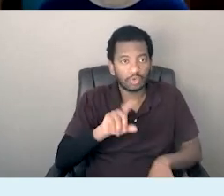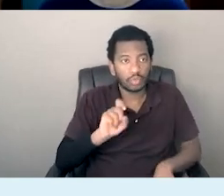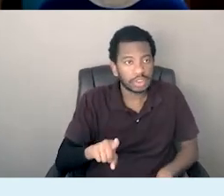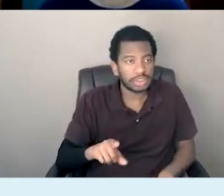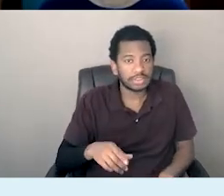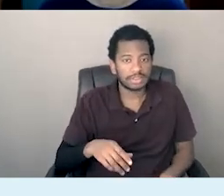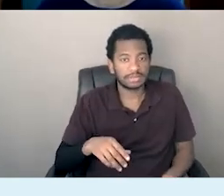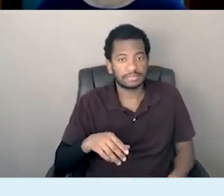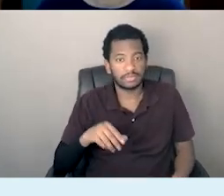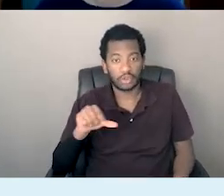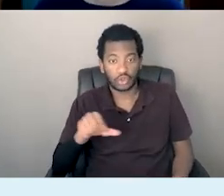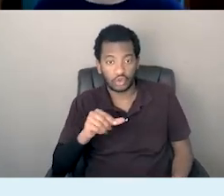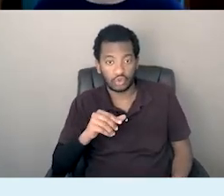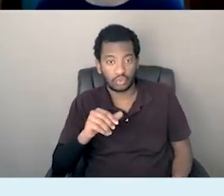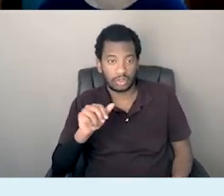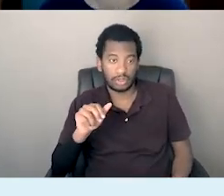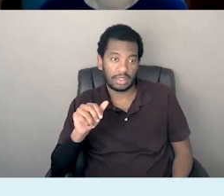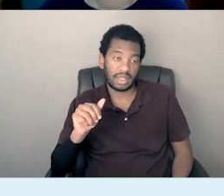Q&A section or into the chat.